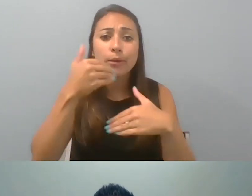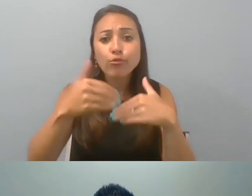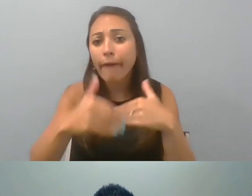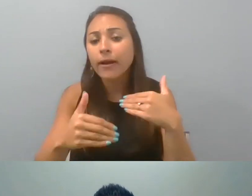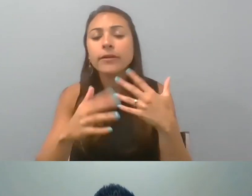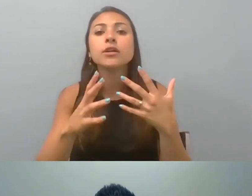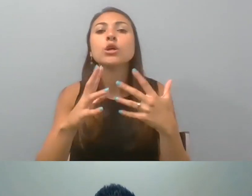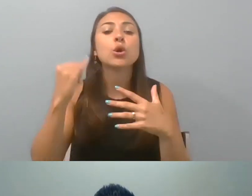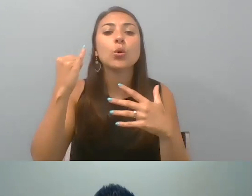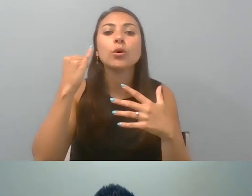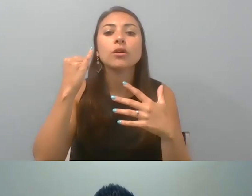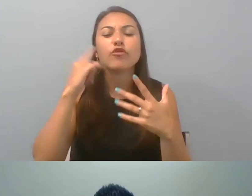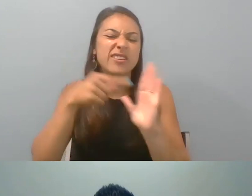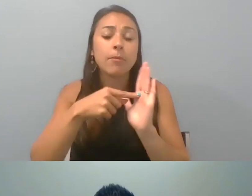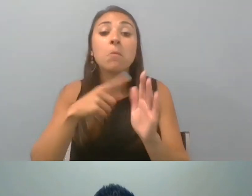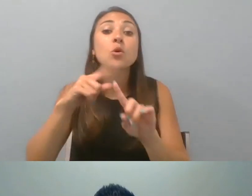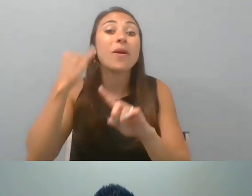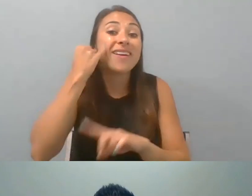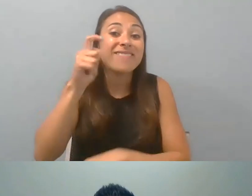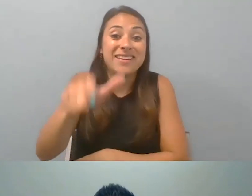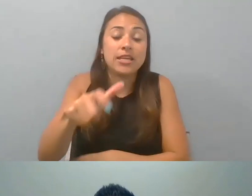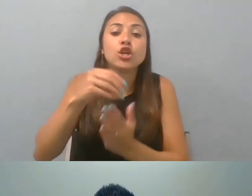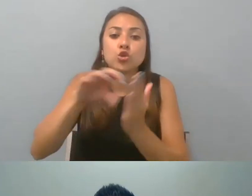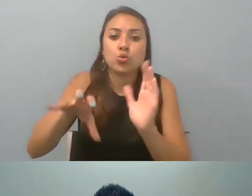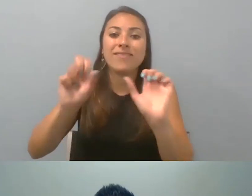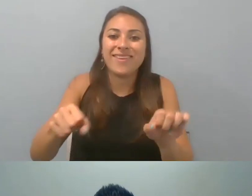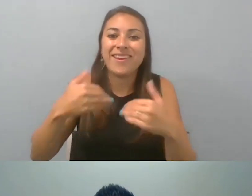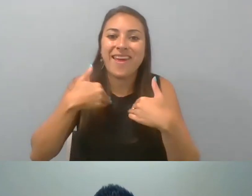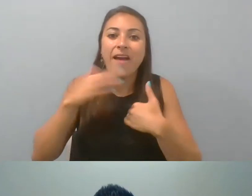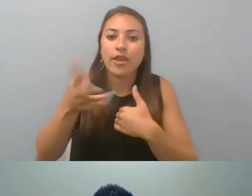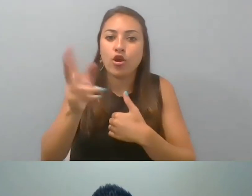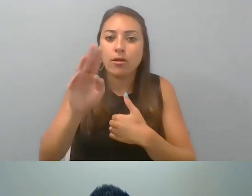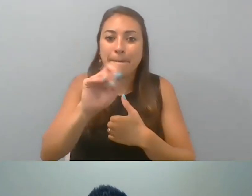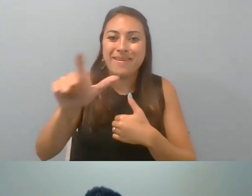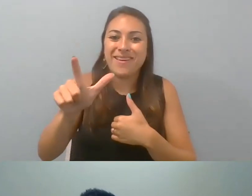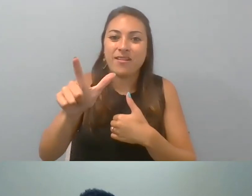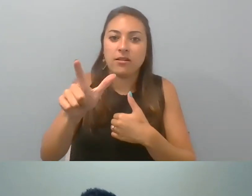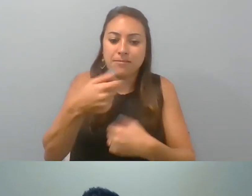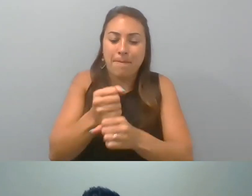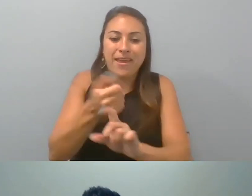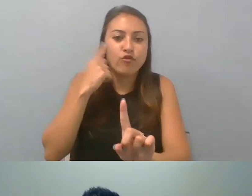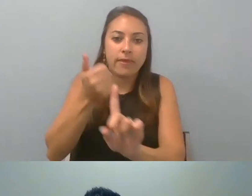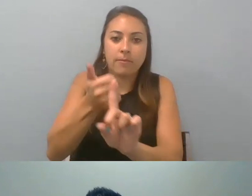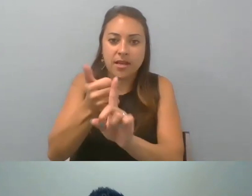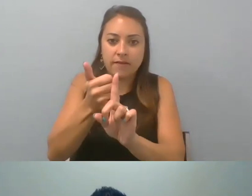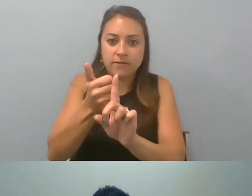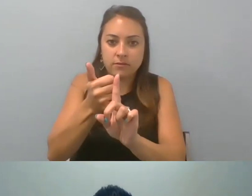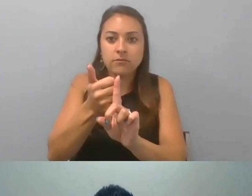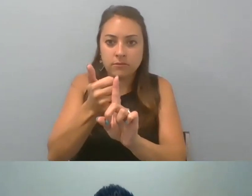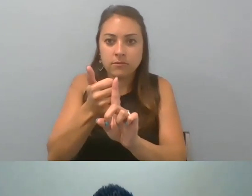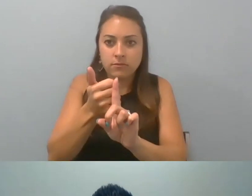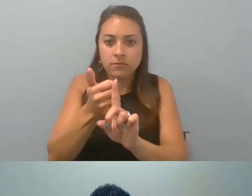it is needed, a student can have their meals individually made so that they are eliminating opportunities for